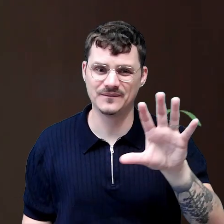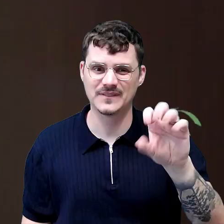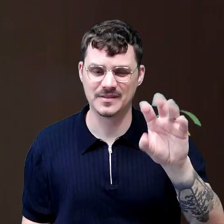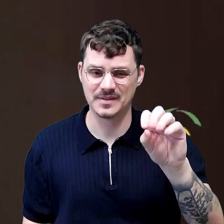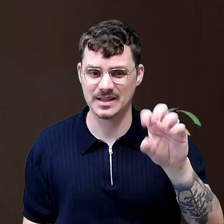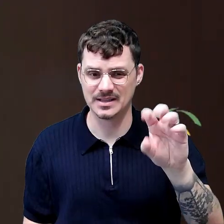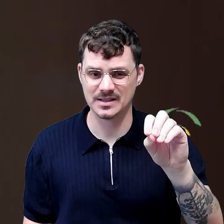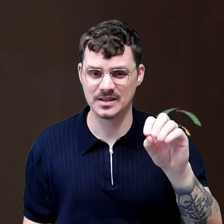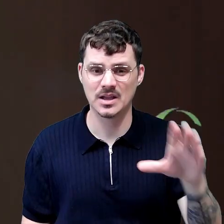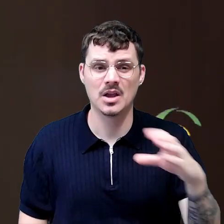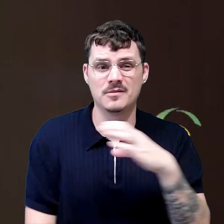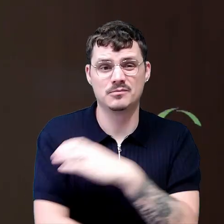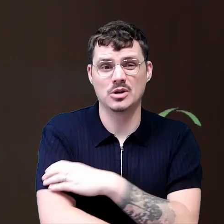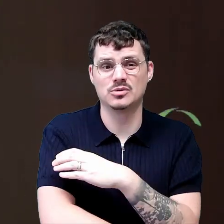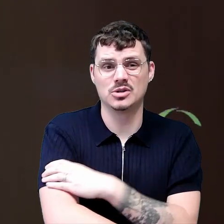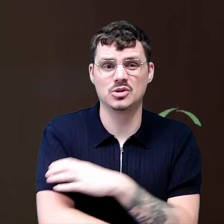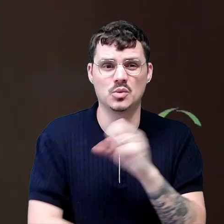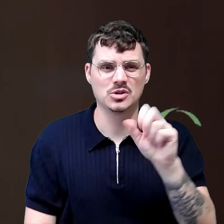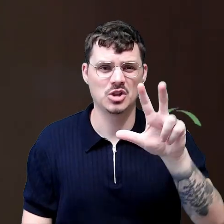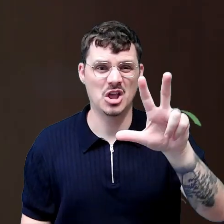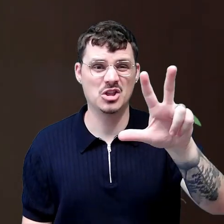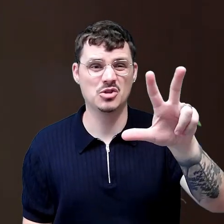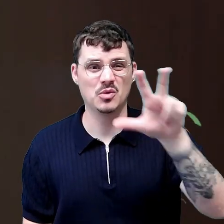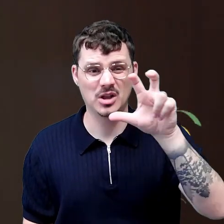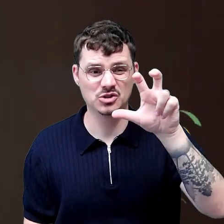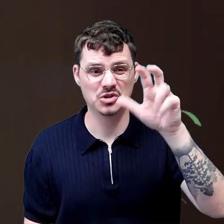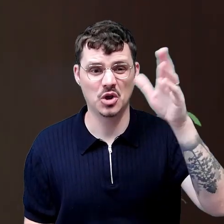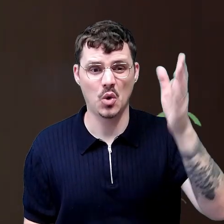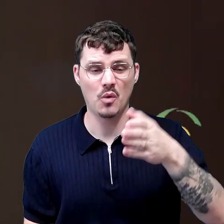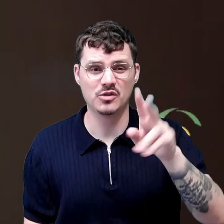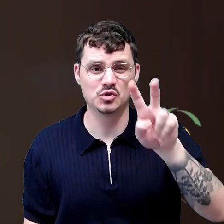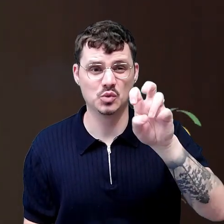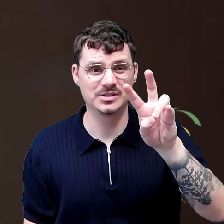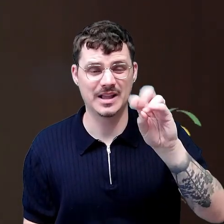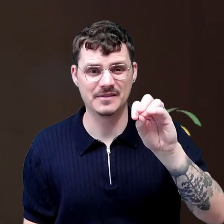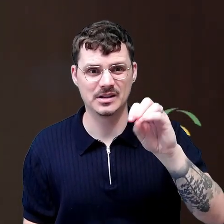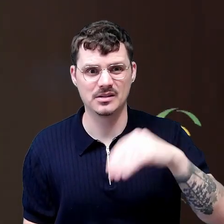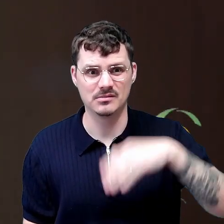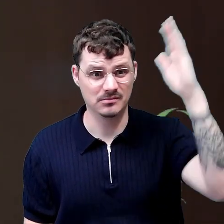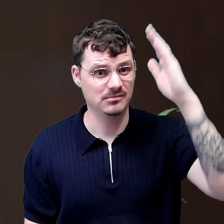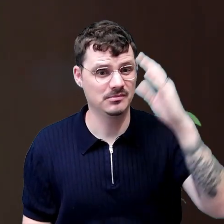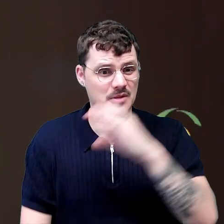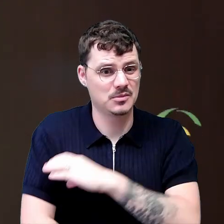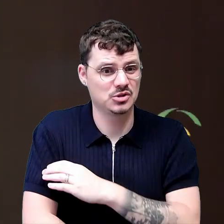so. And her blood pressure was 300 over 270.